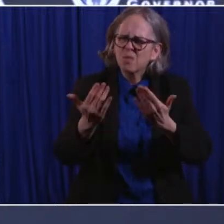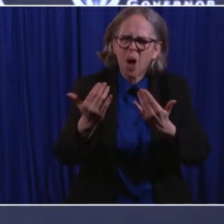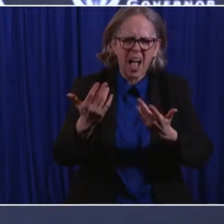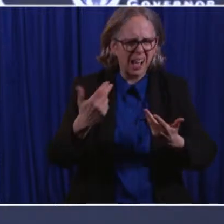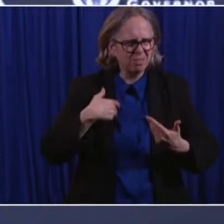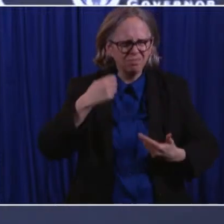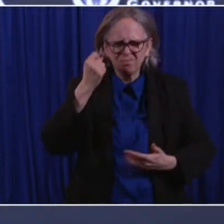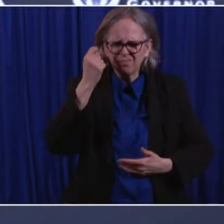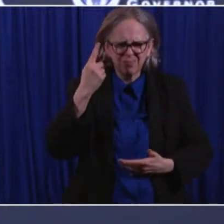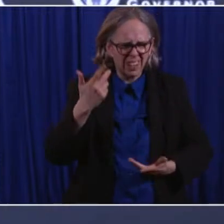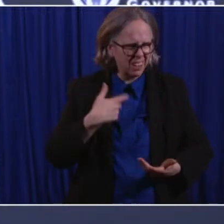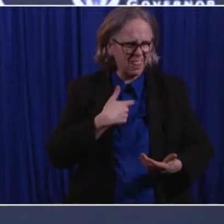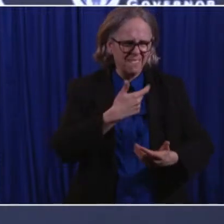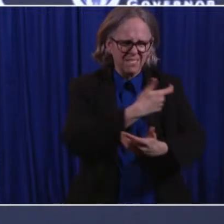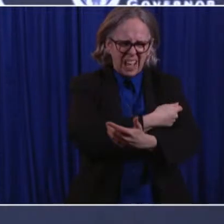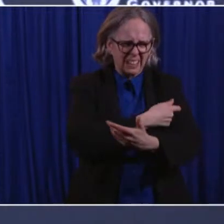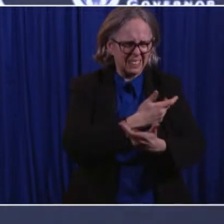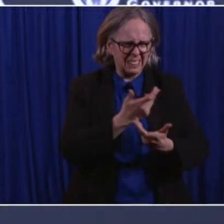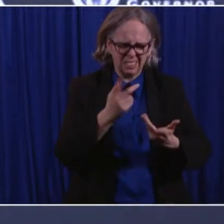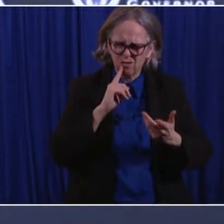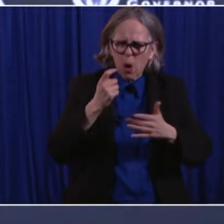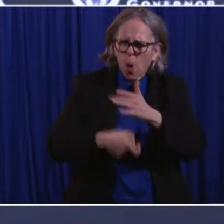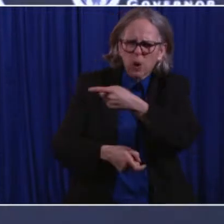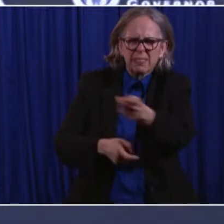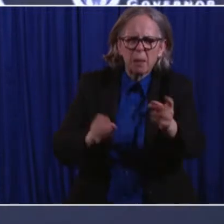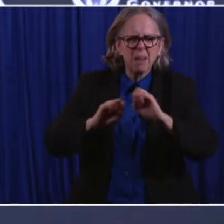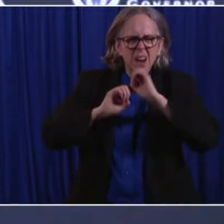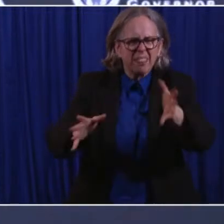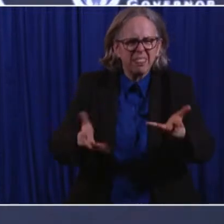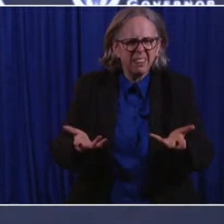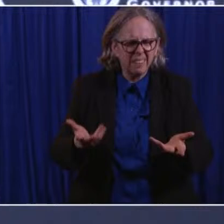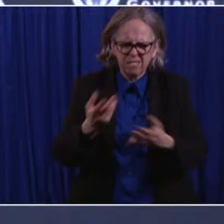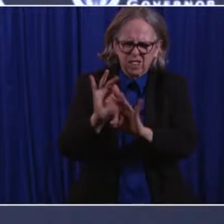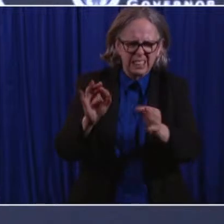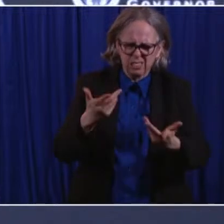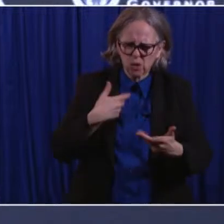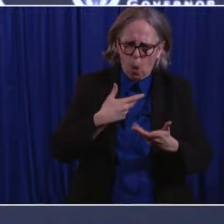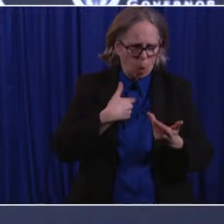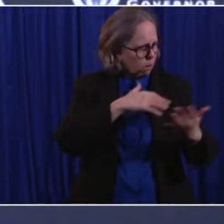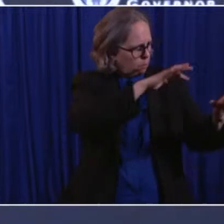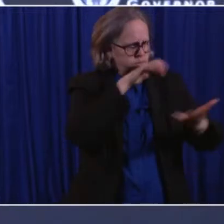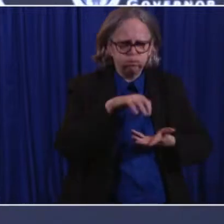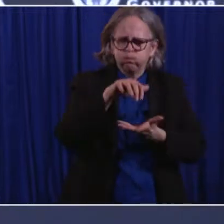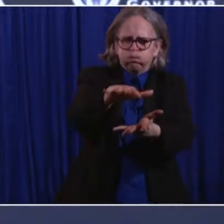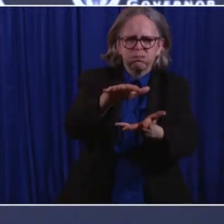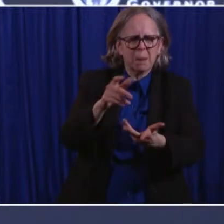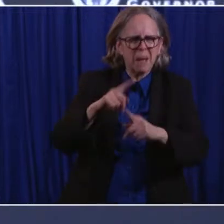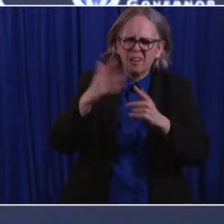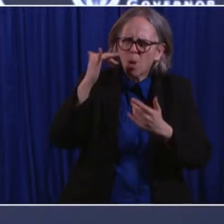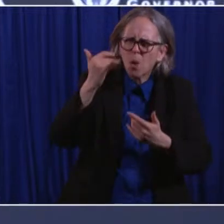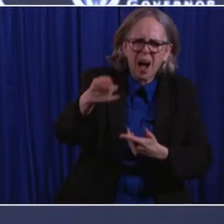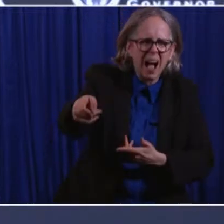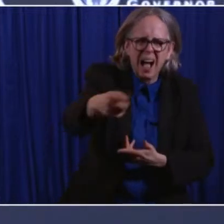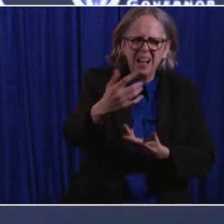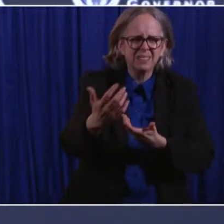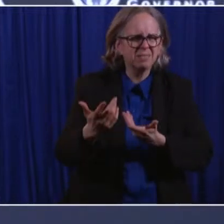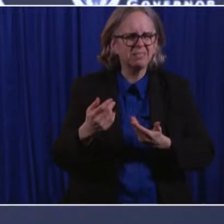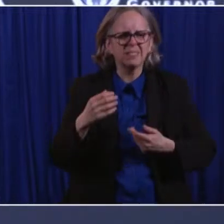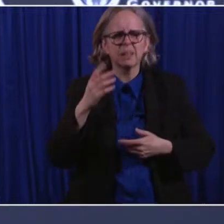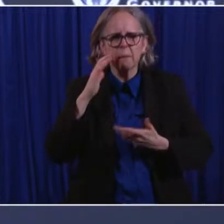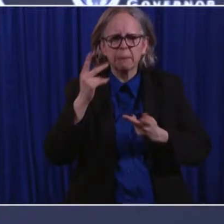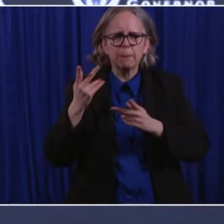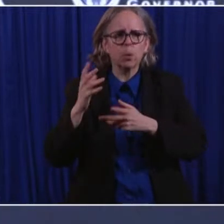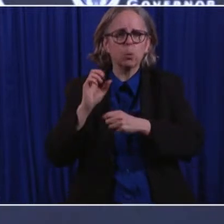sending it in to them and they need to use it because every nursing home has turnover. You've got new staff coming in who may not be